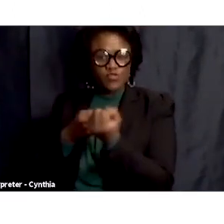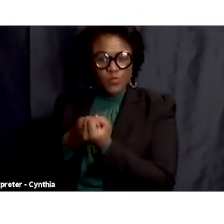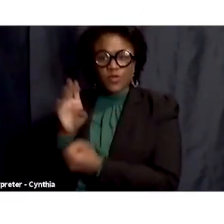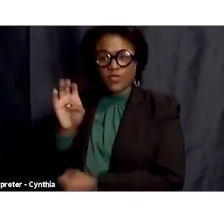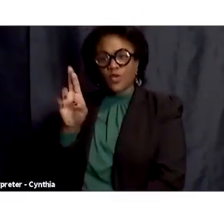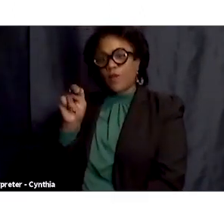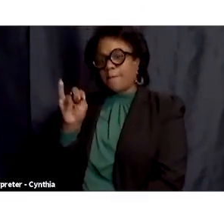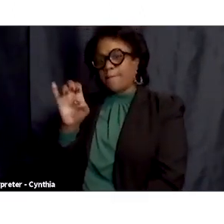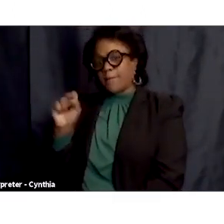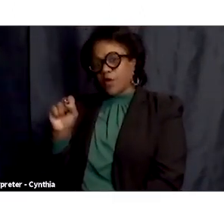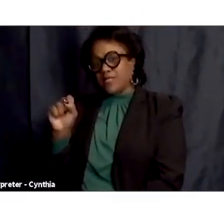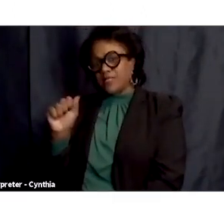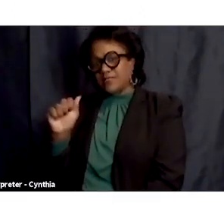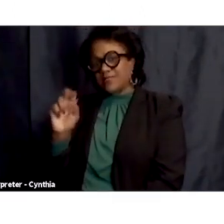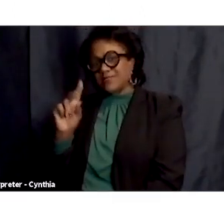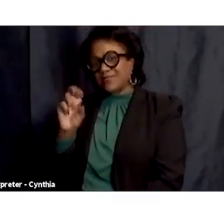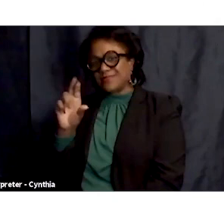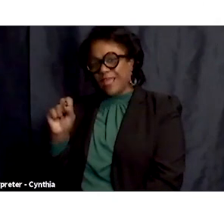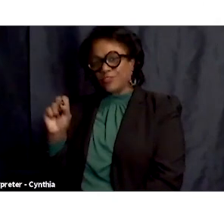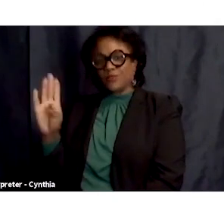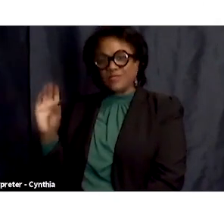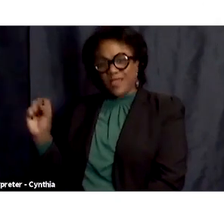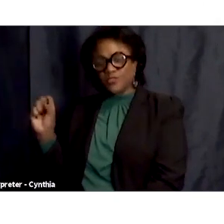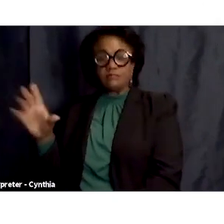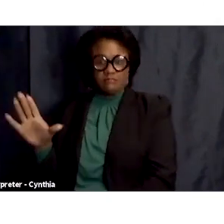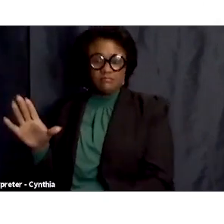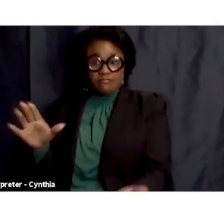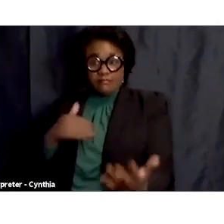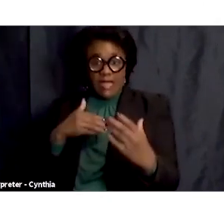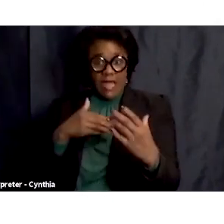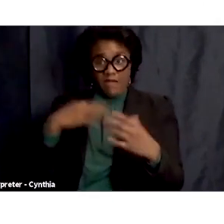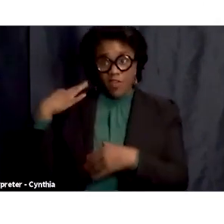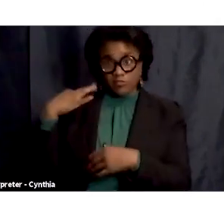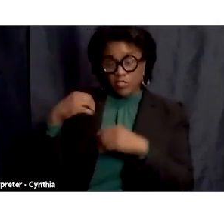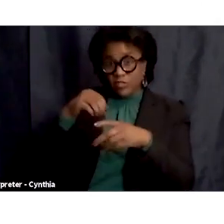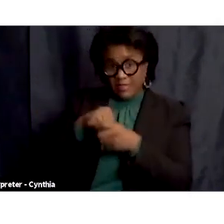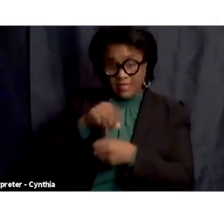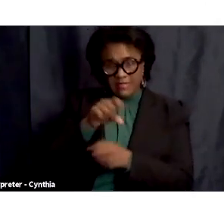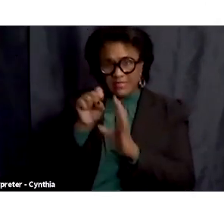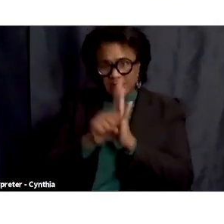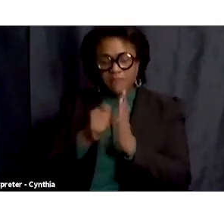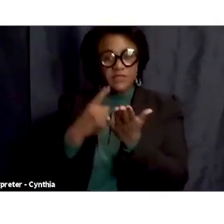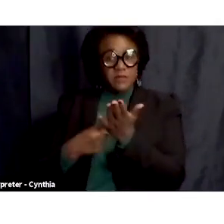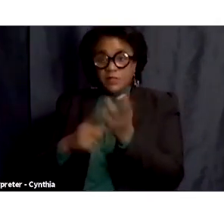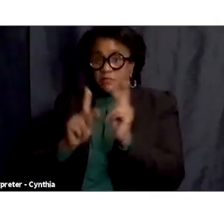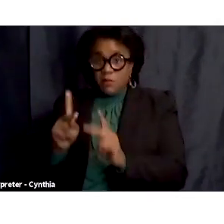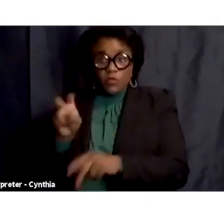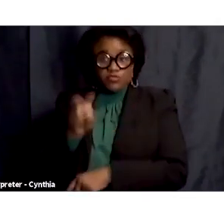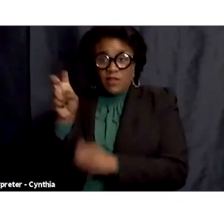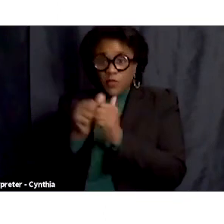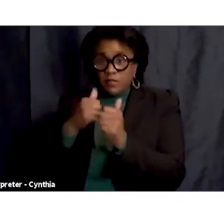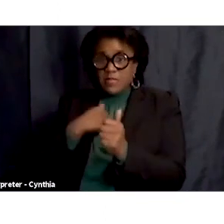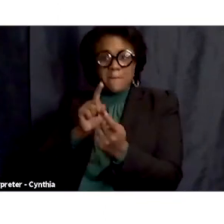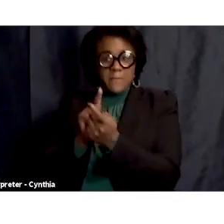campaign. I volunteered in 7 states, leading a group of volunteers, sometimes people who would travel with me, sometimes people who would meet me in